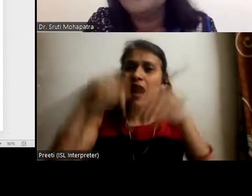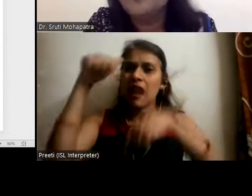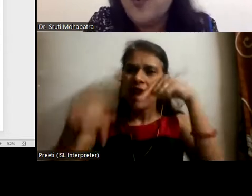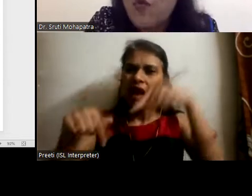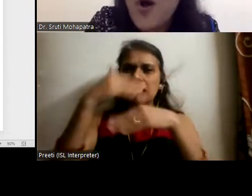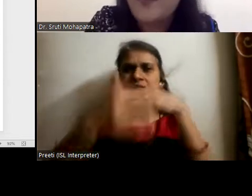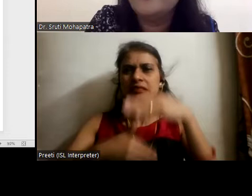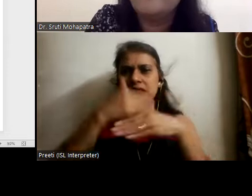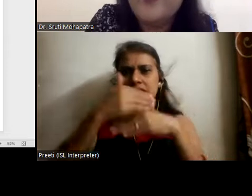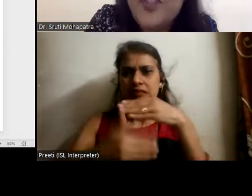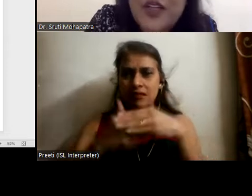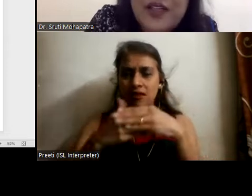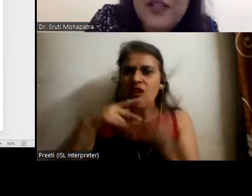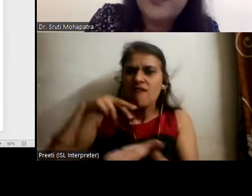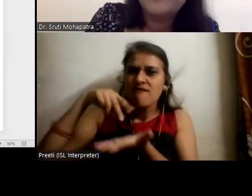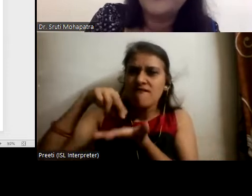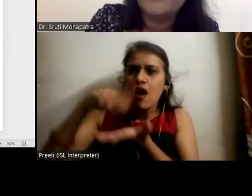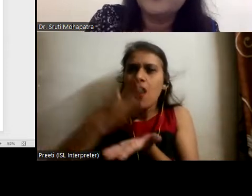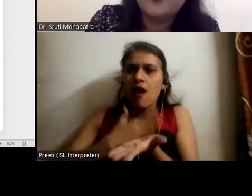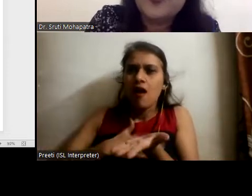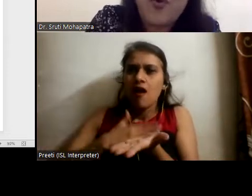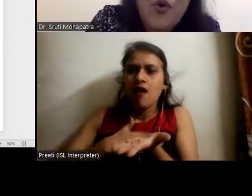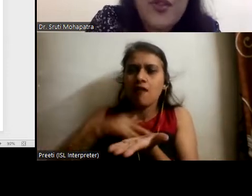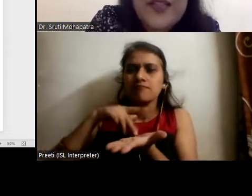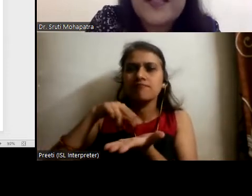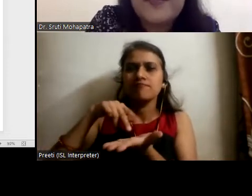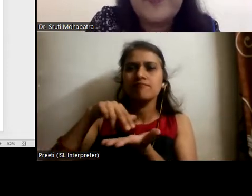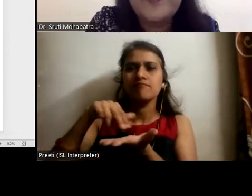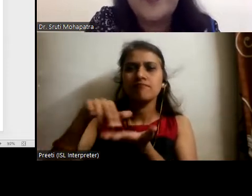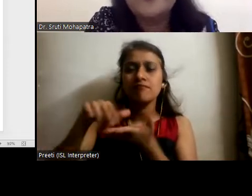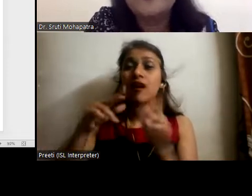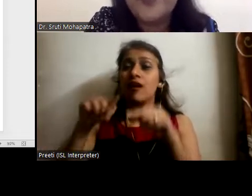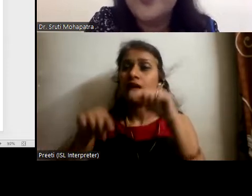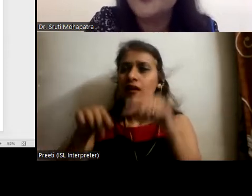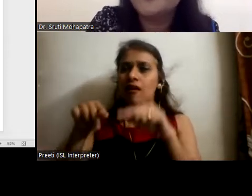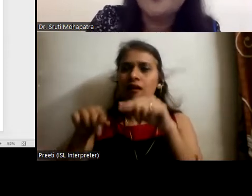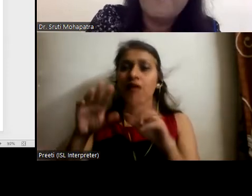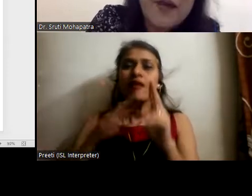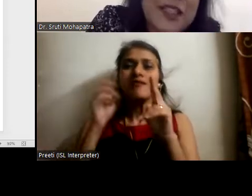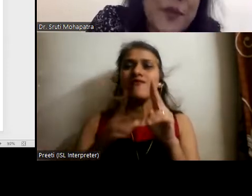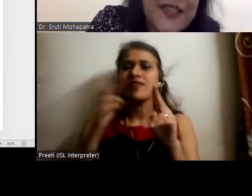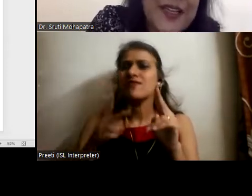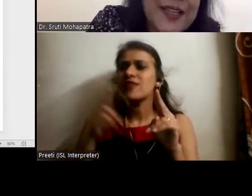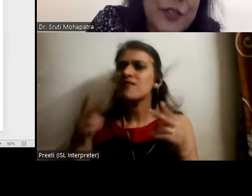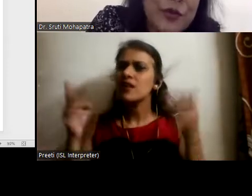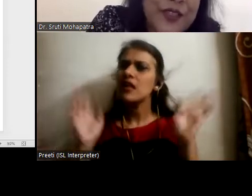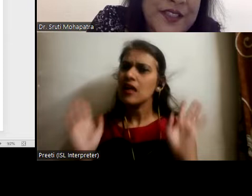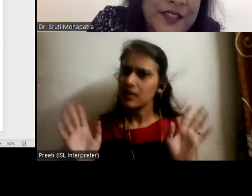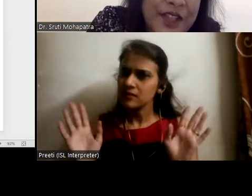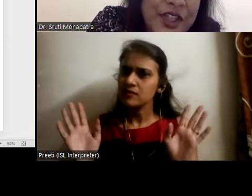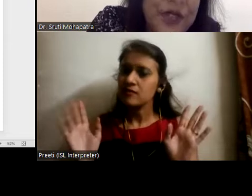needs to walk in a very gentle gait. So all these different kinds of conditions must be taken